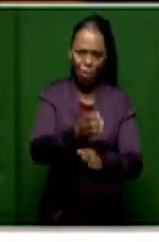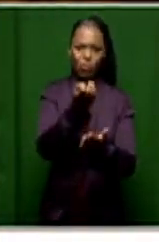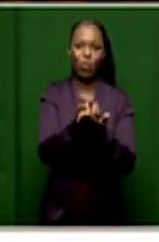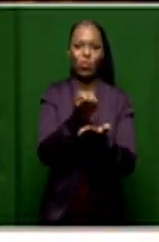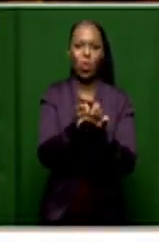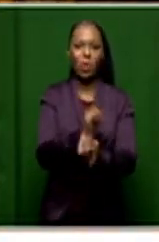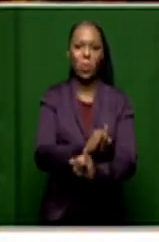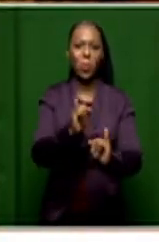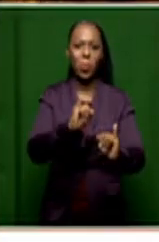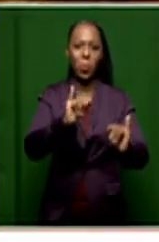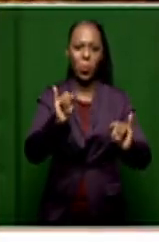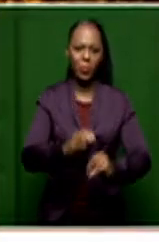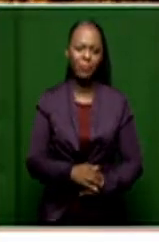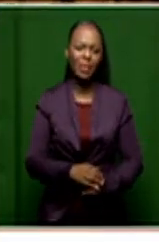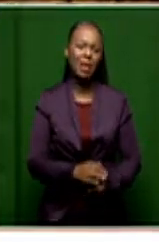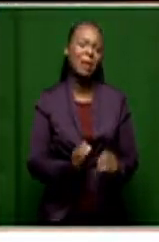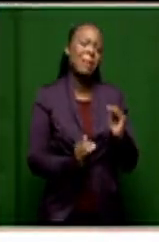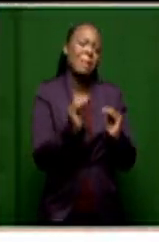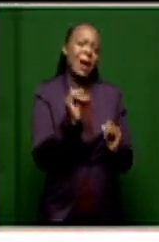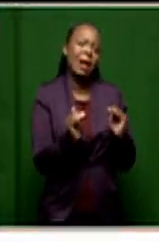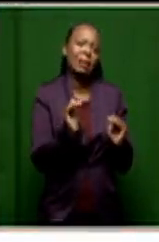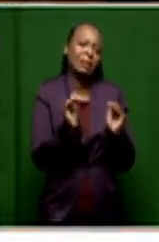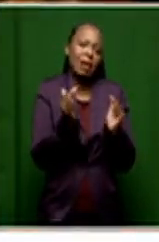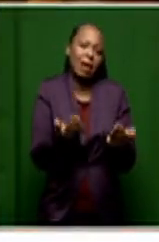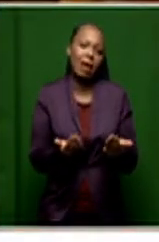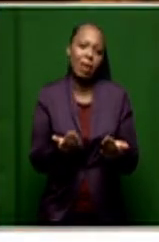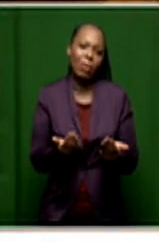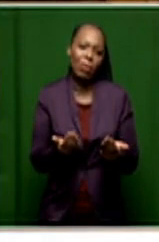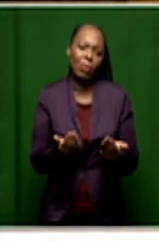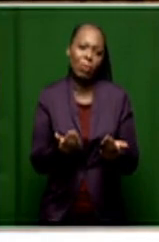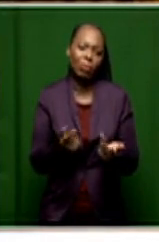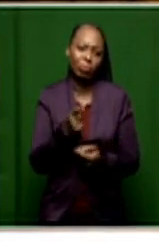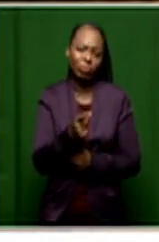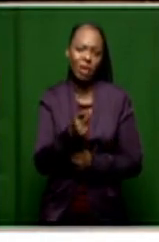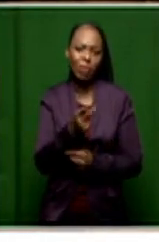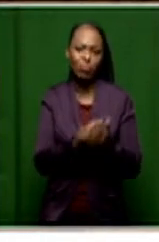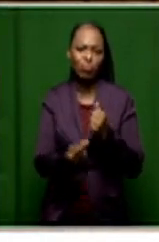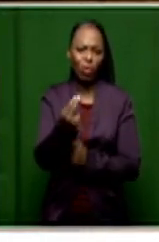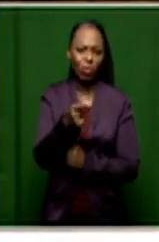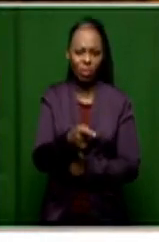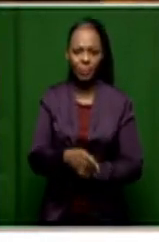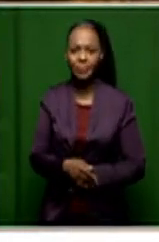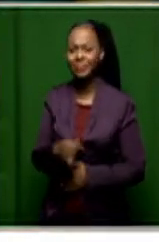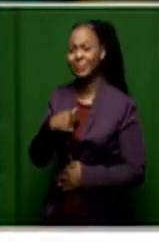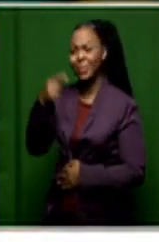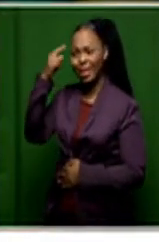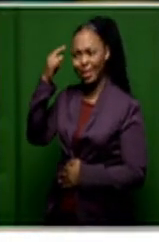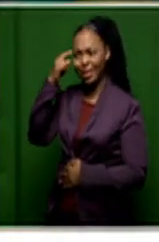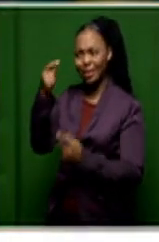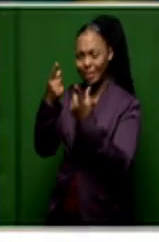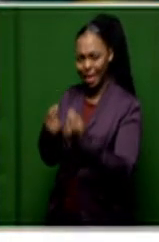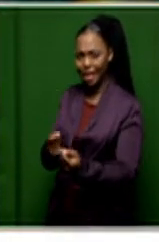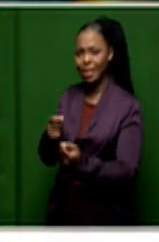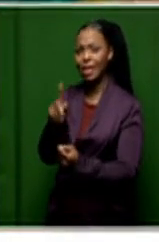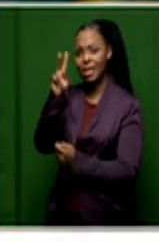do we balance those two things, Azar? Well, I think what we've done in Nelson Mandela Bay is precisely